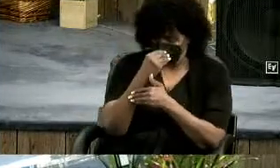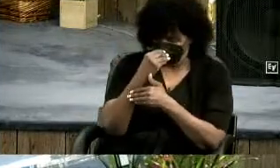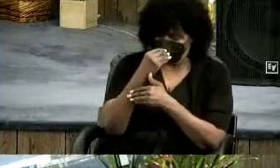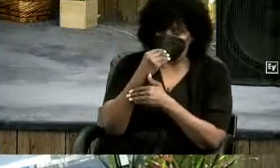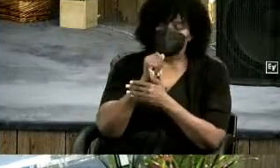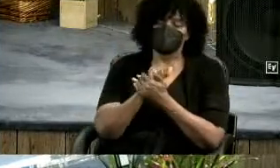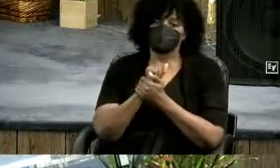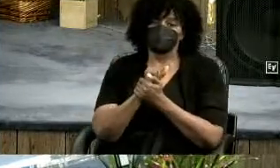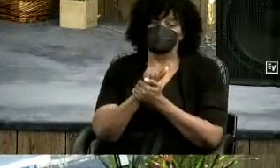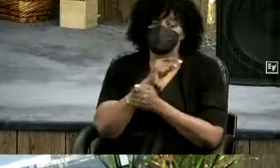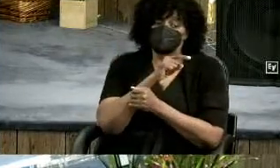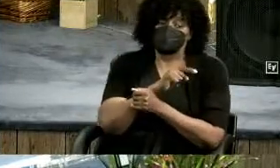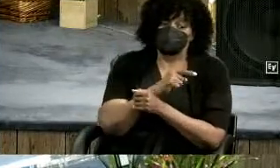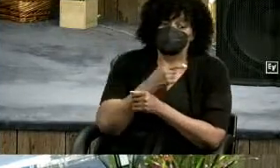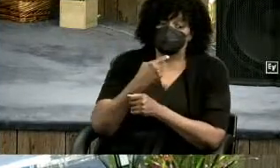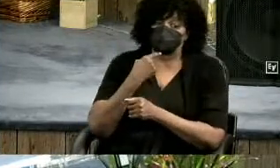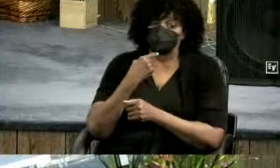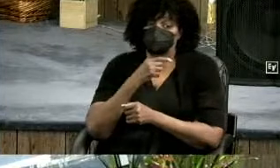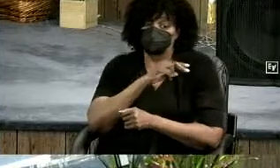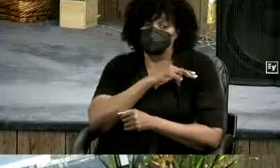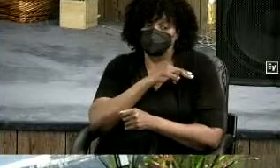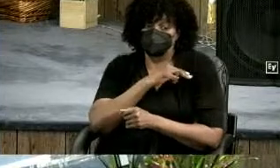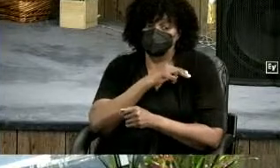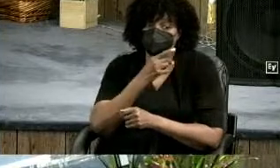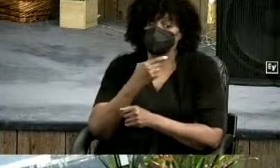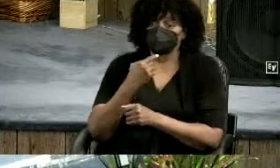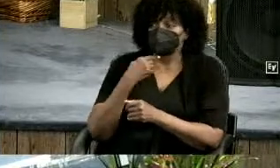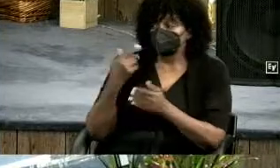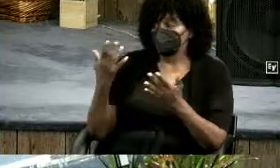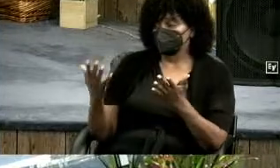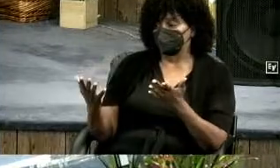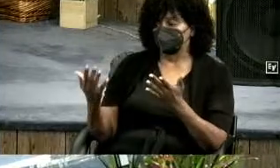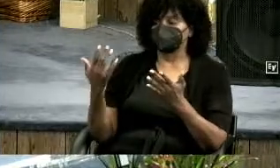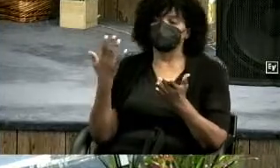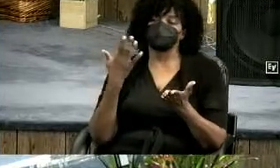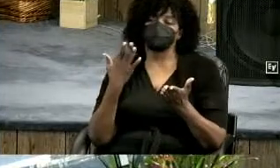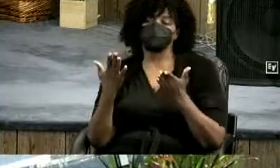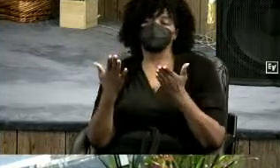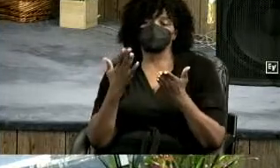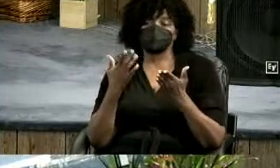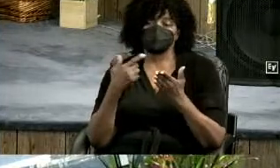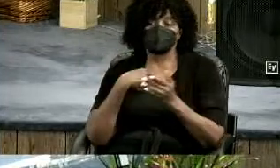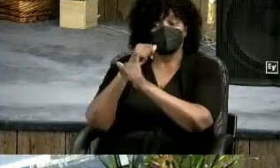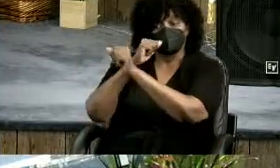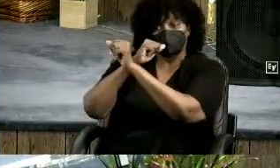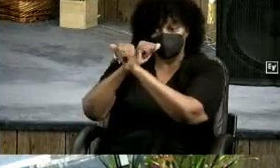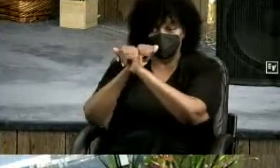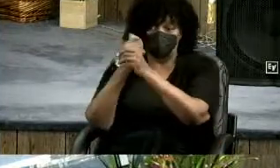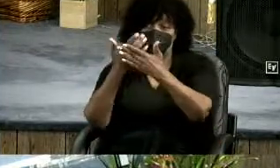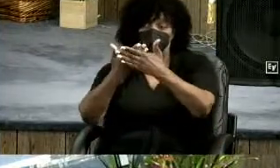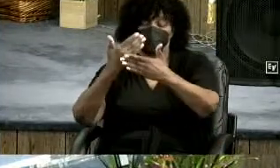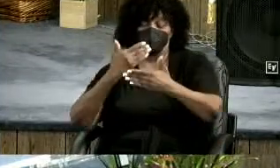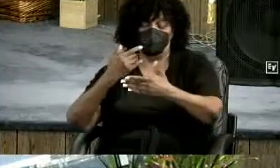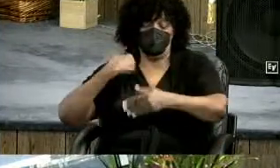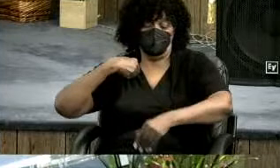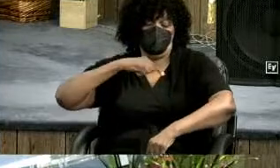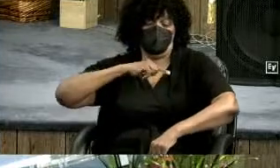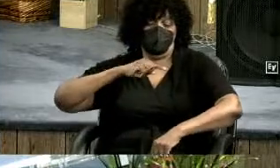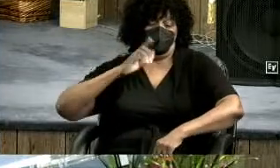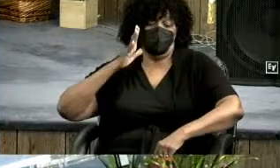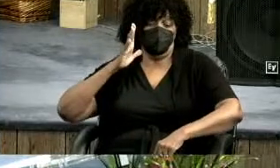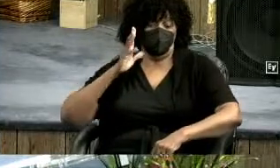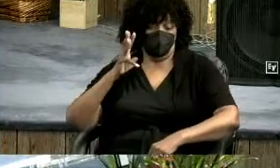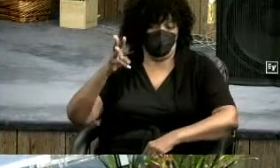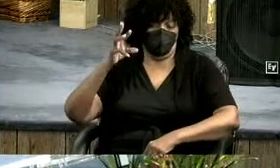real familiar. Nehemiah would be one of them people who would say, well, you know, I might be in captivity now, but we used to be kings and